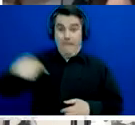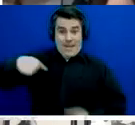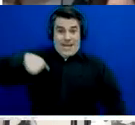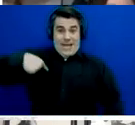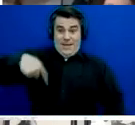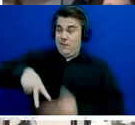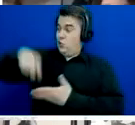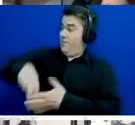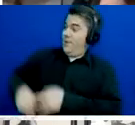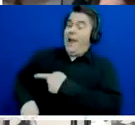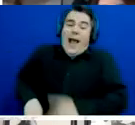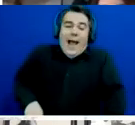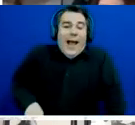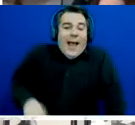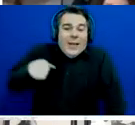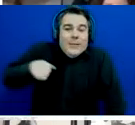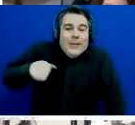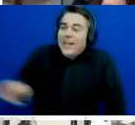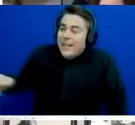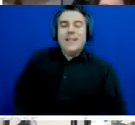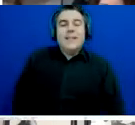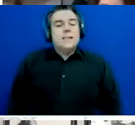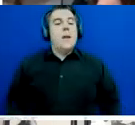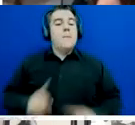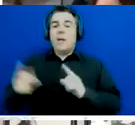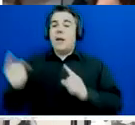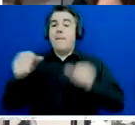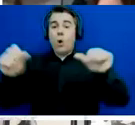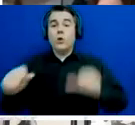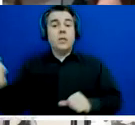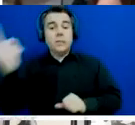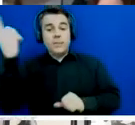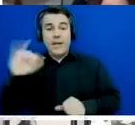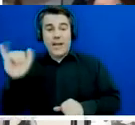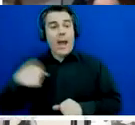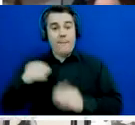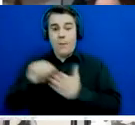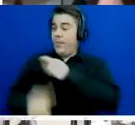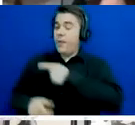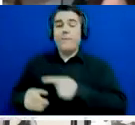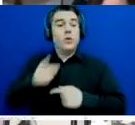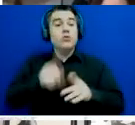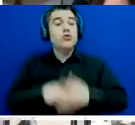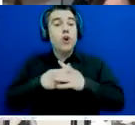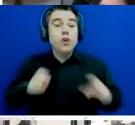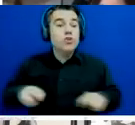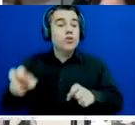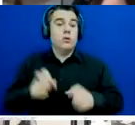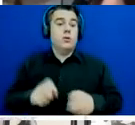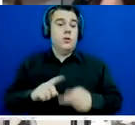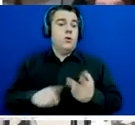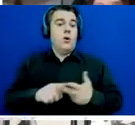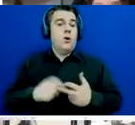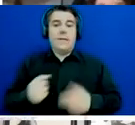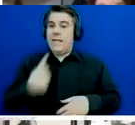so funny. But posting something like what I put here, that you're starting a journey, you are taking something that's